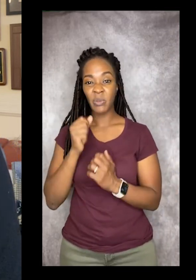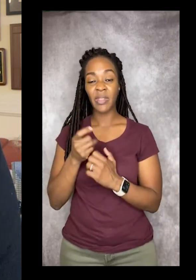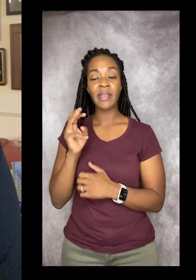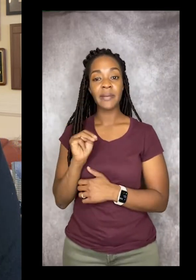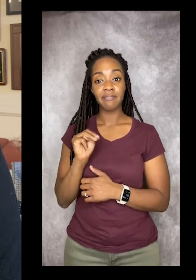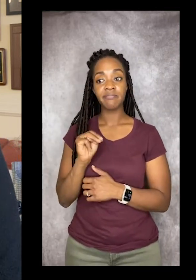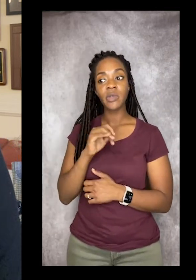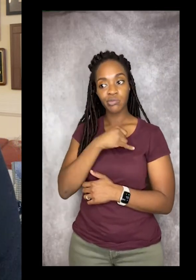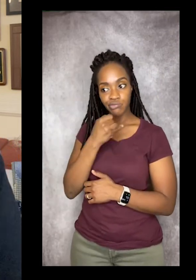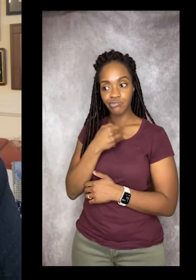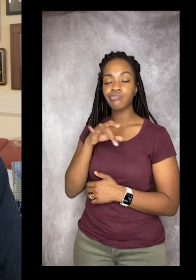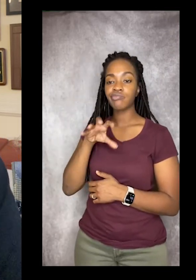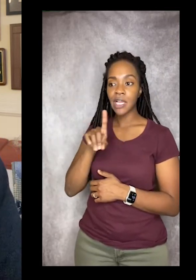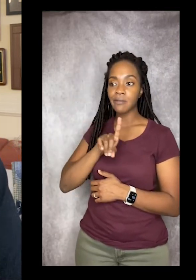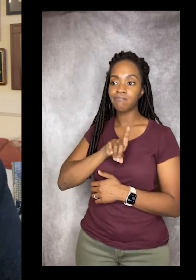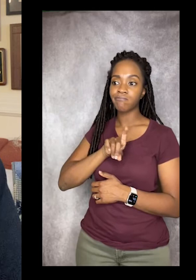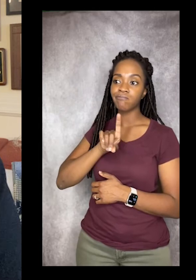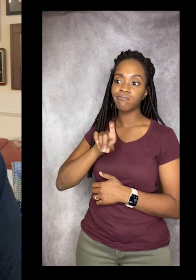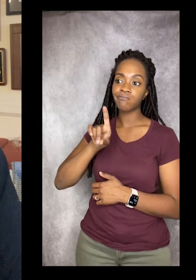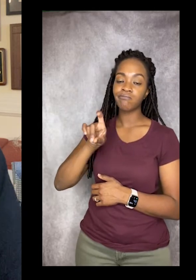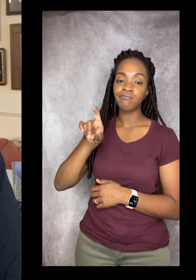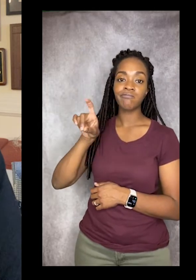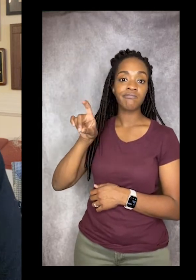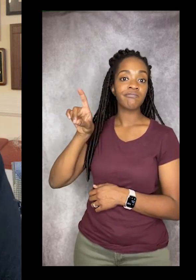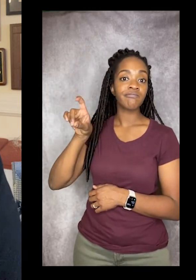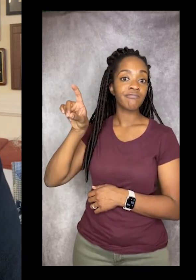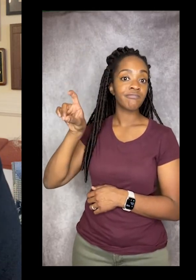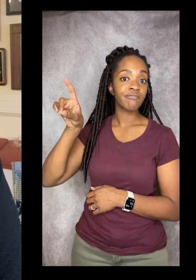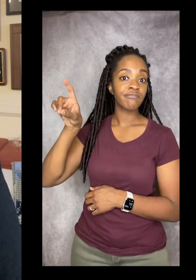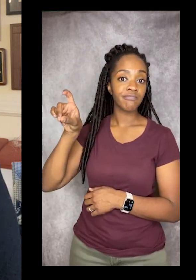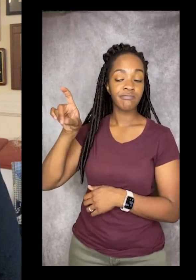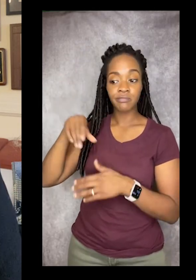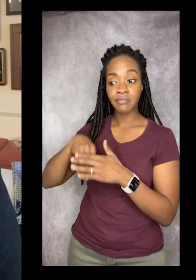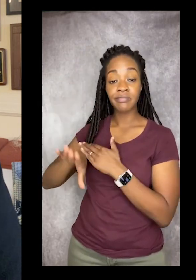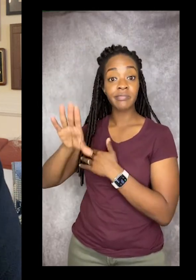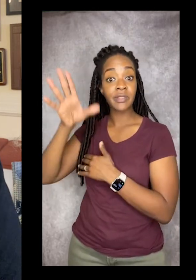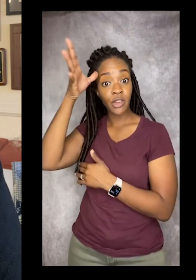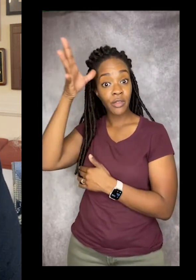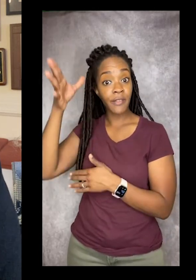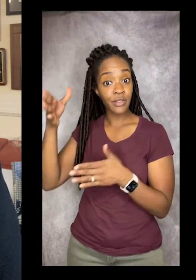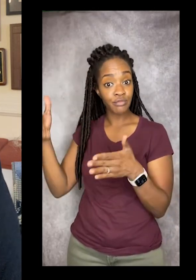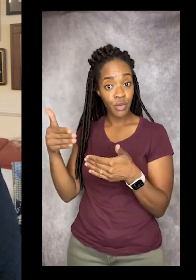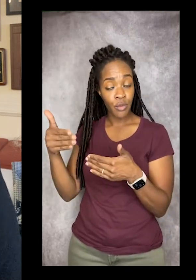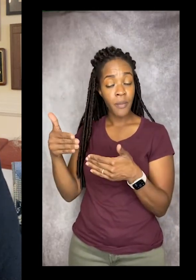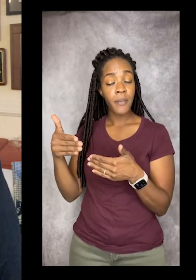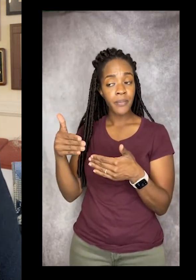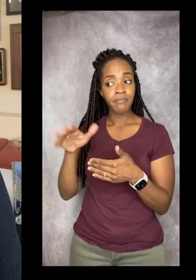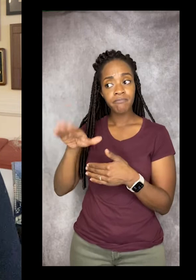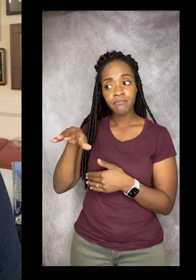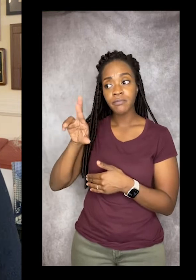Joseph did as he was told. He climbed the steps. He climbed the stairs and stepped inside his grandfather's room.